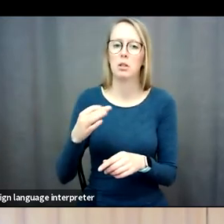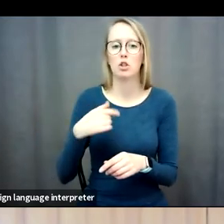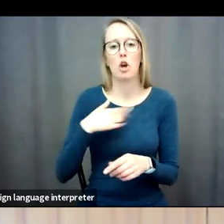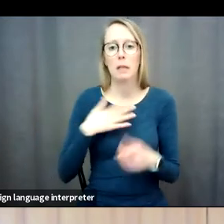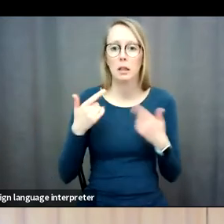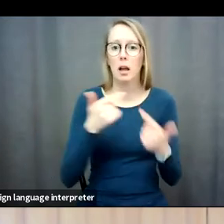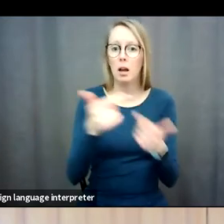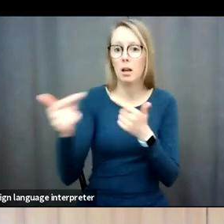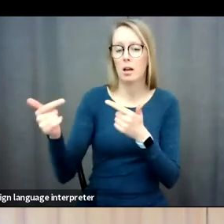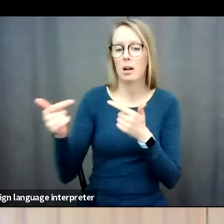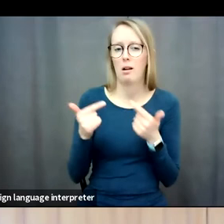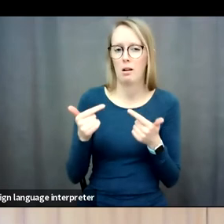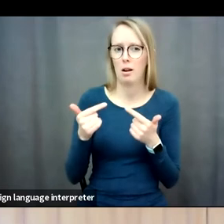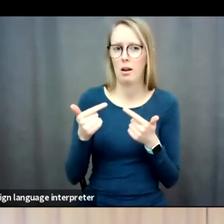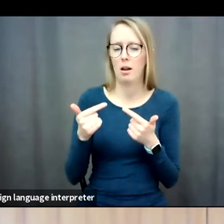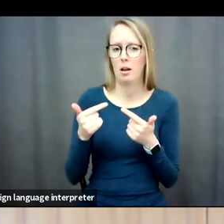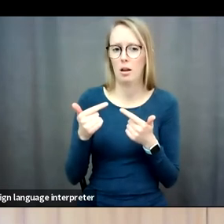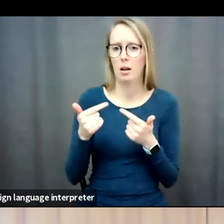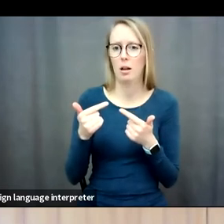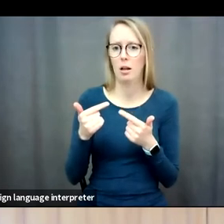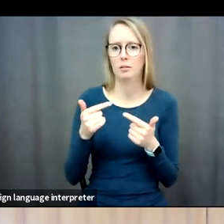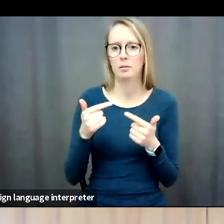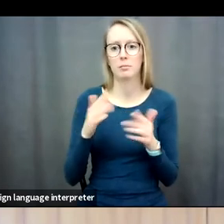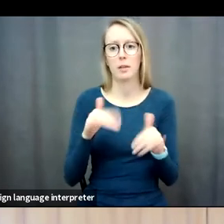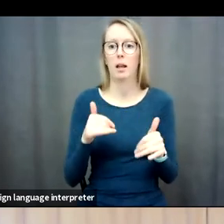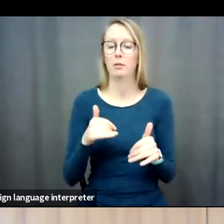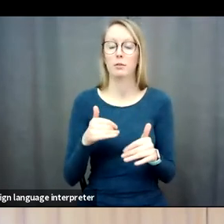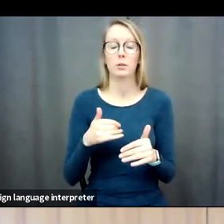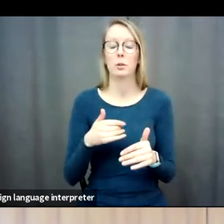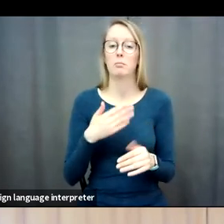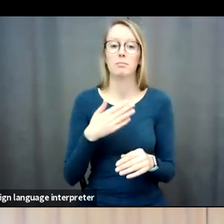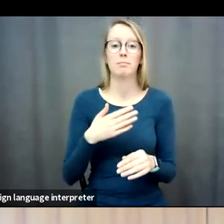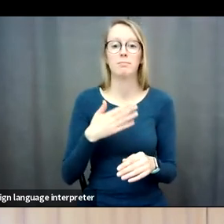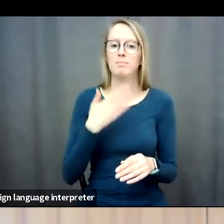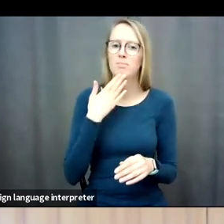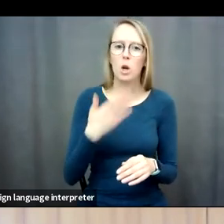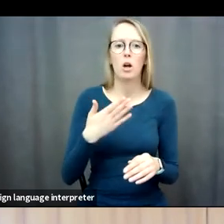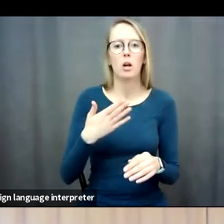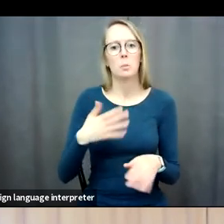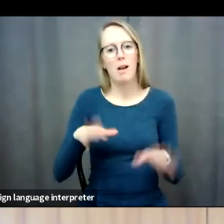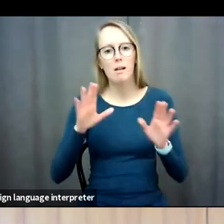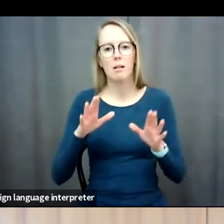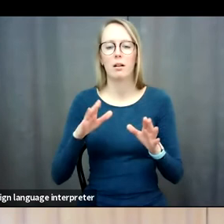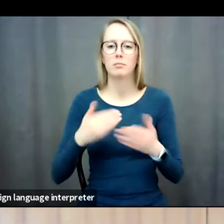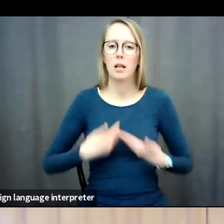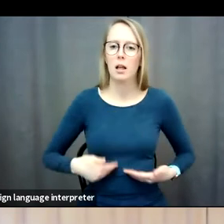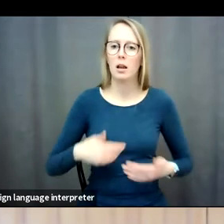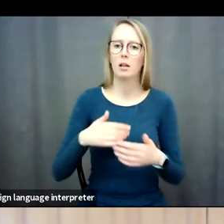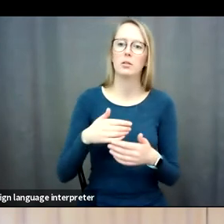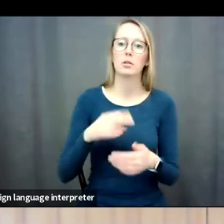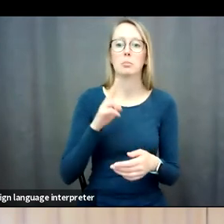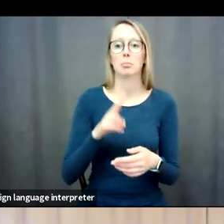you all. It has been a pleasure and an honor. This report is as much yours as it's